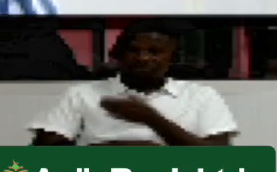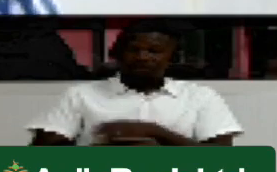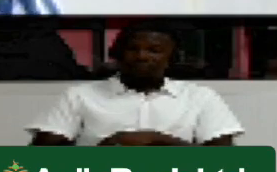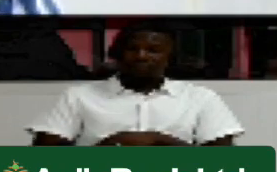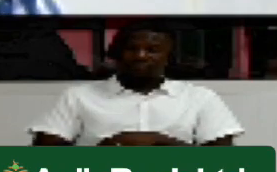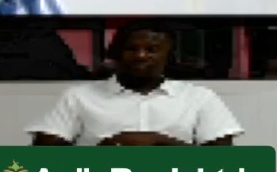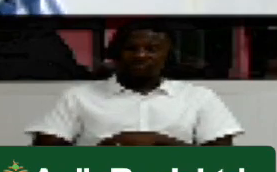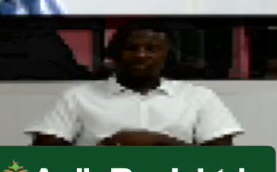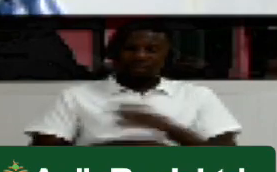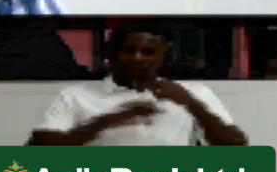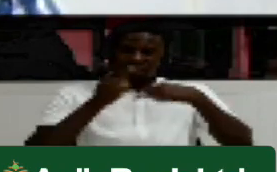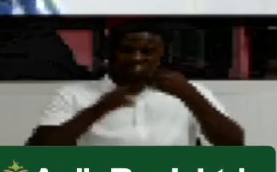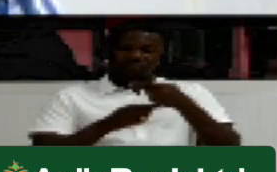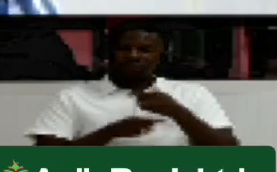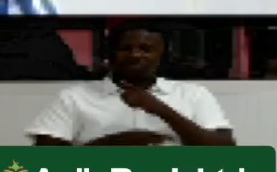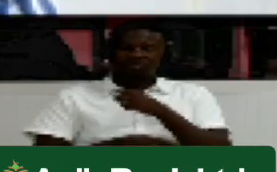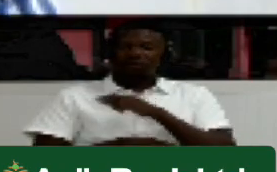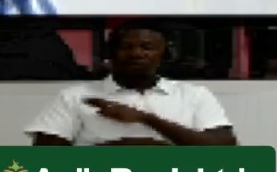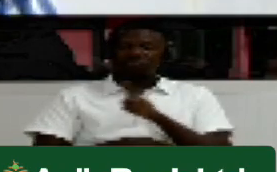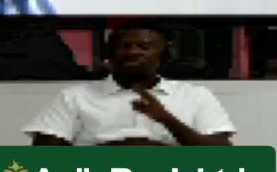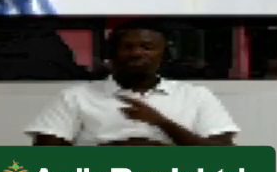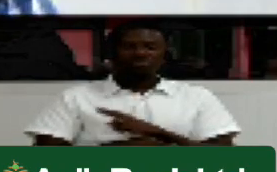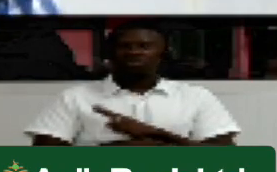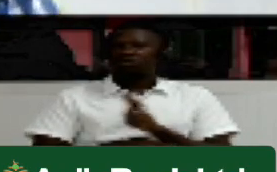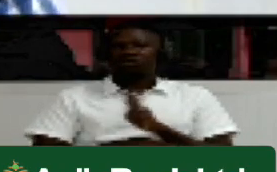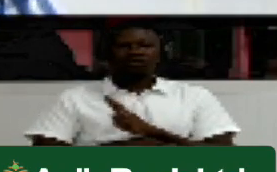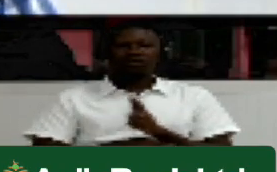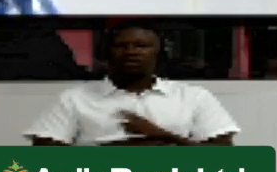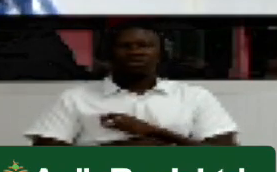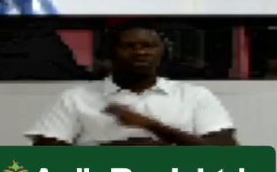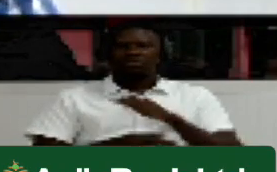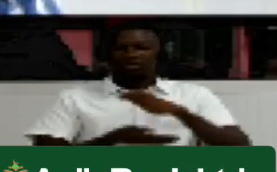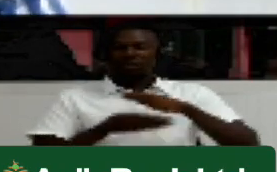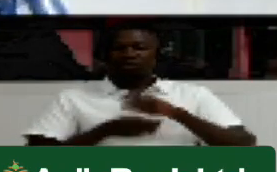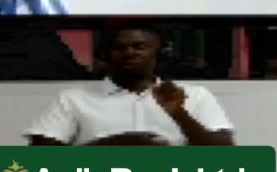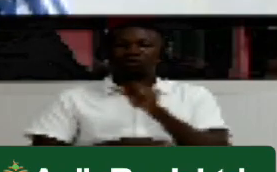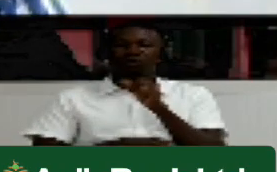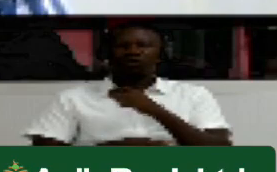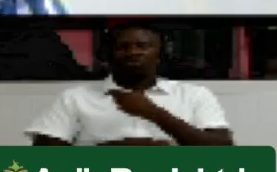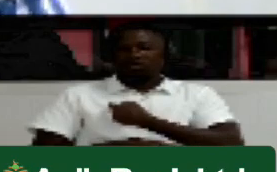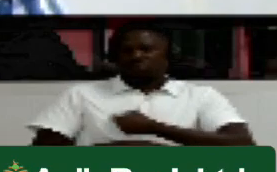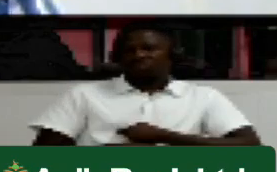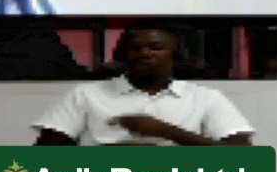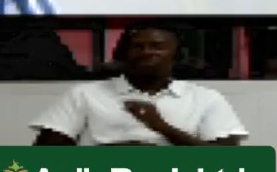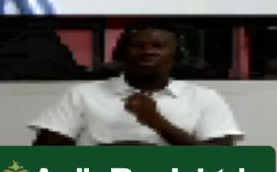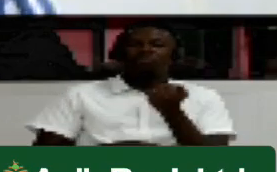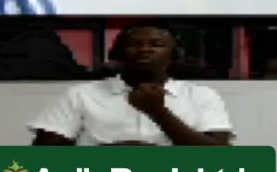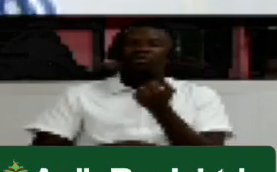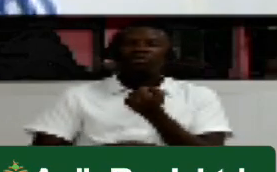After that, he could not, he could not receive any other operations because